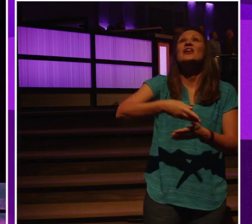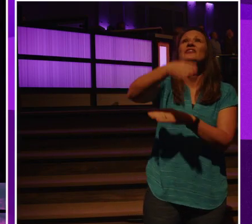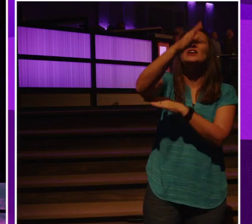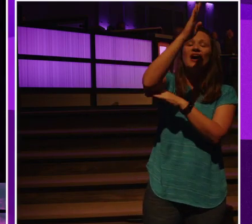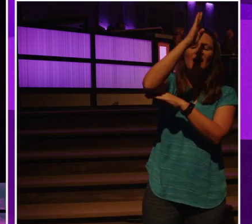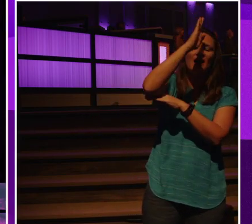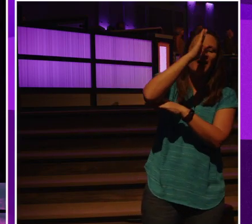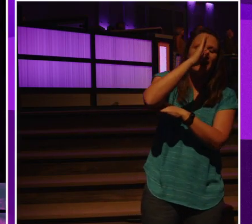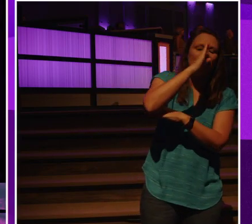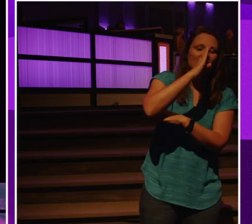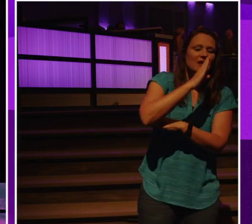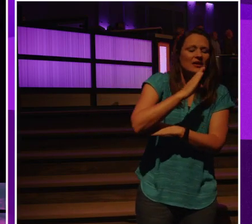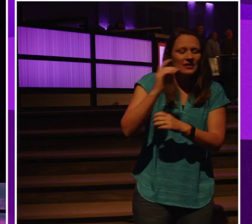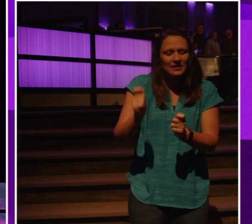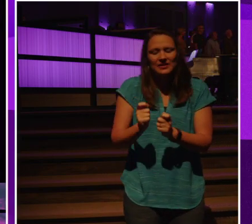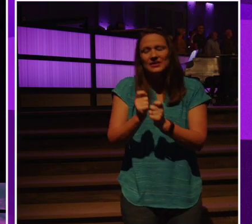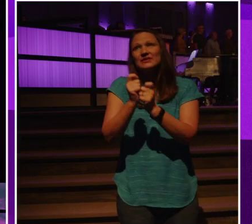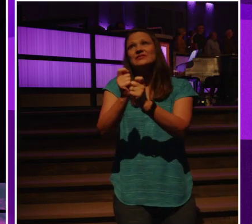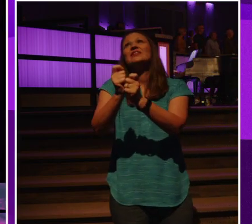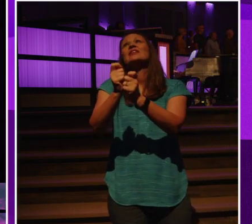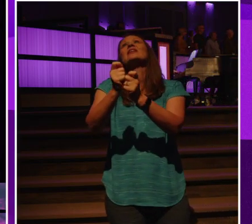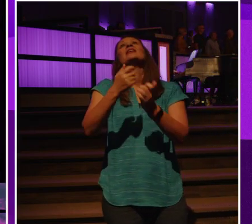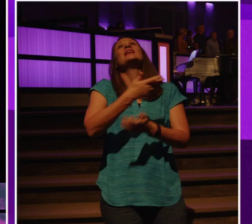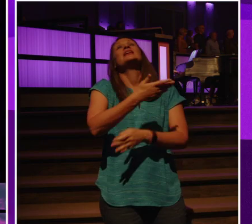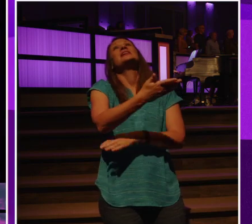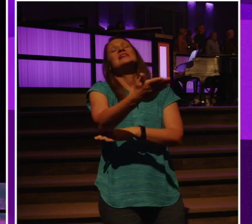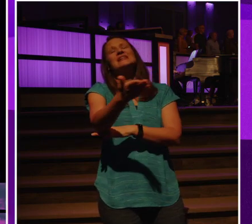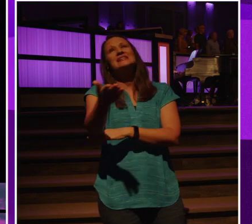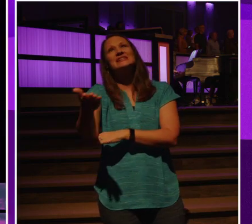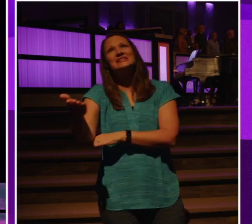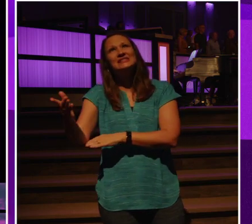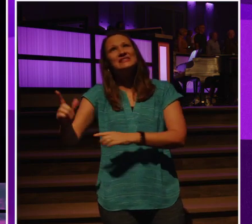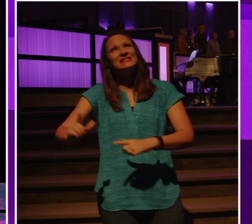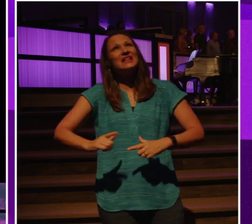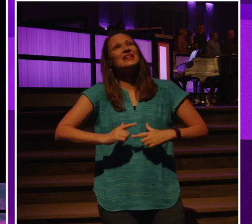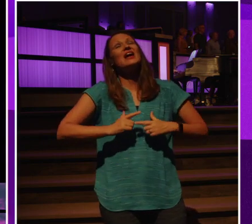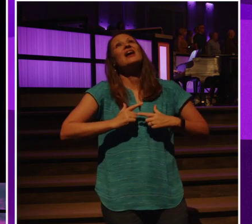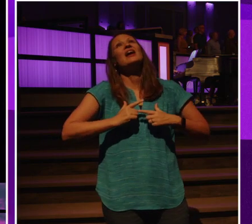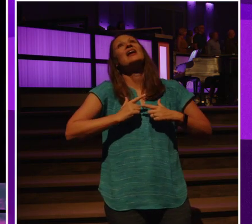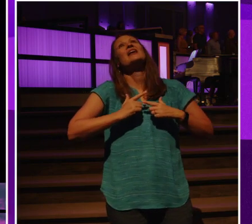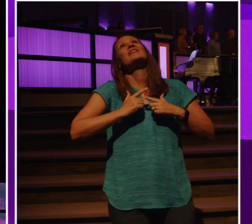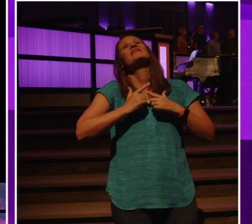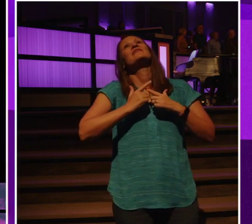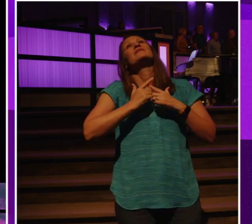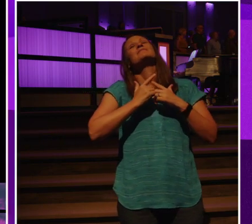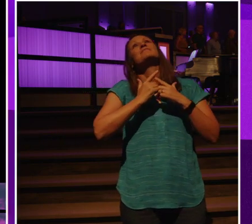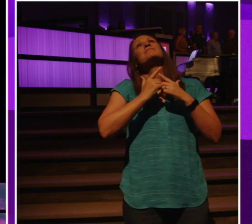Thank you.